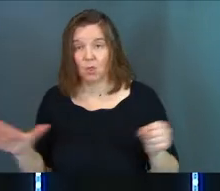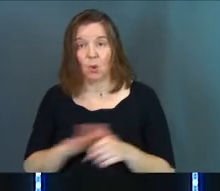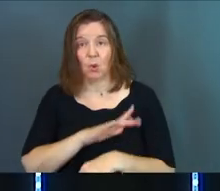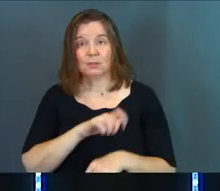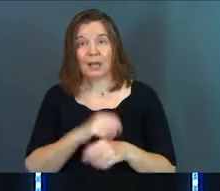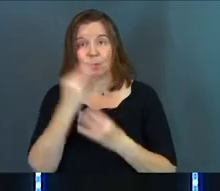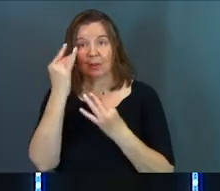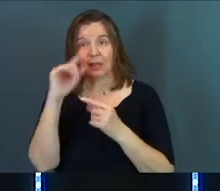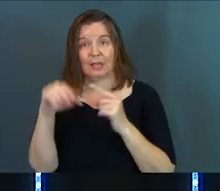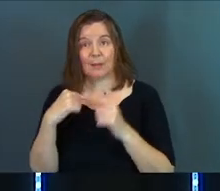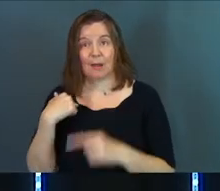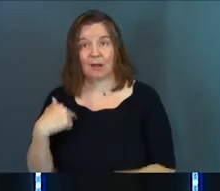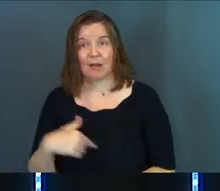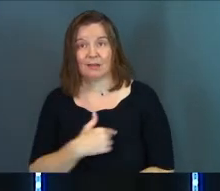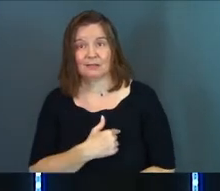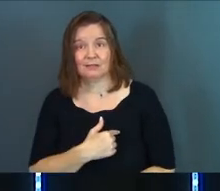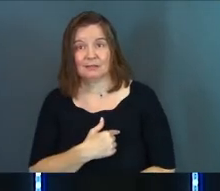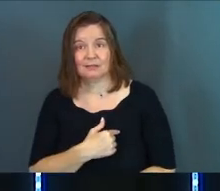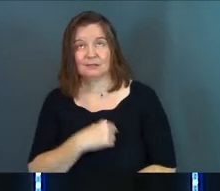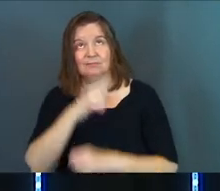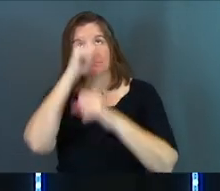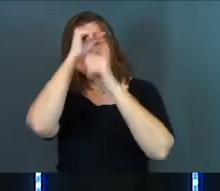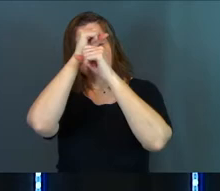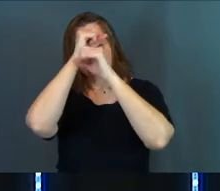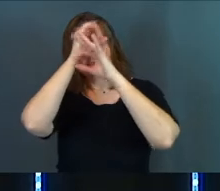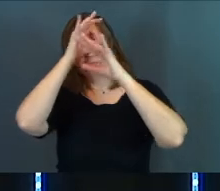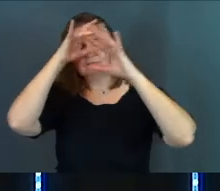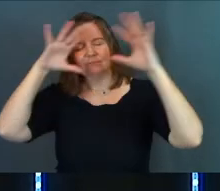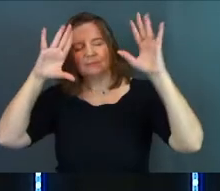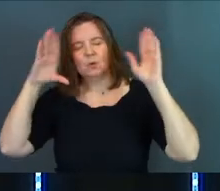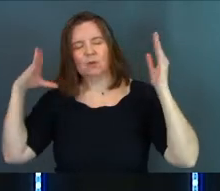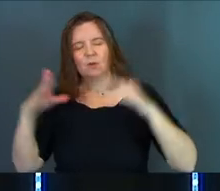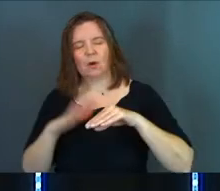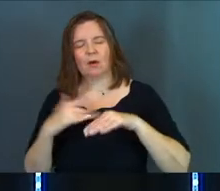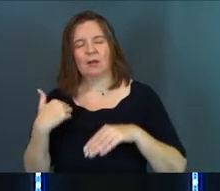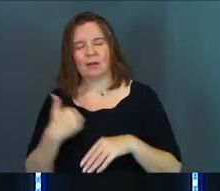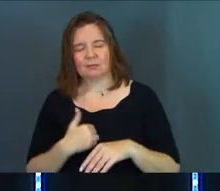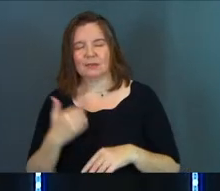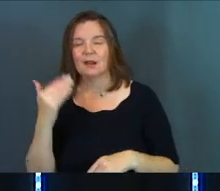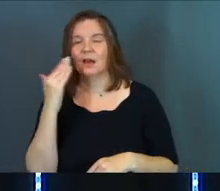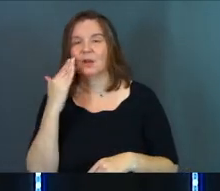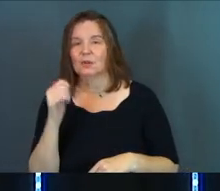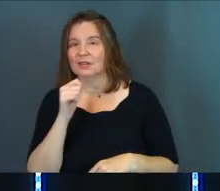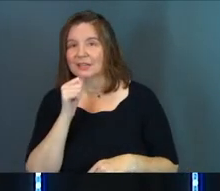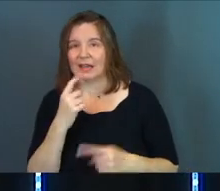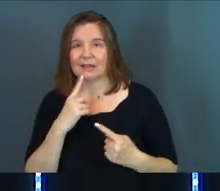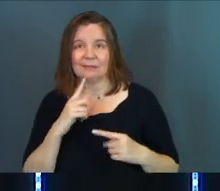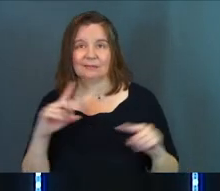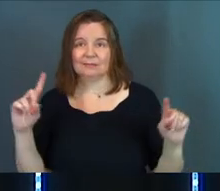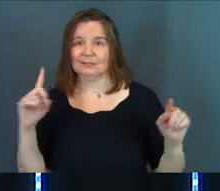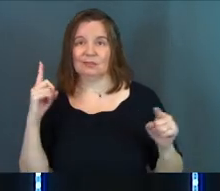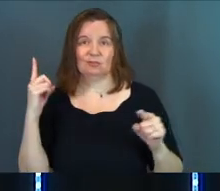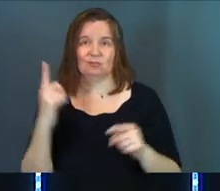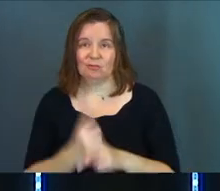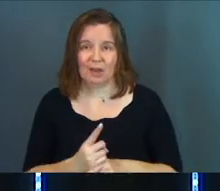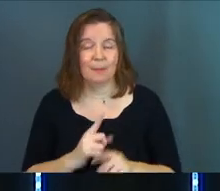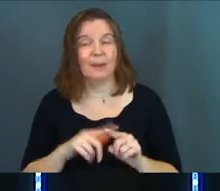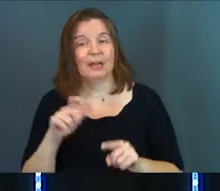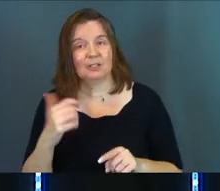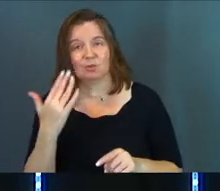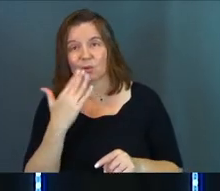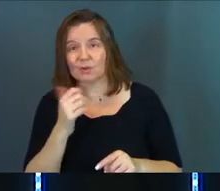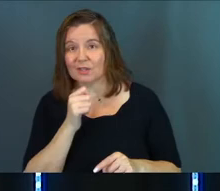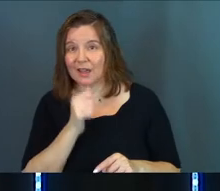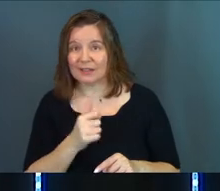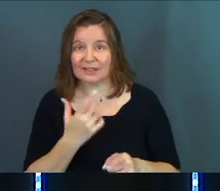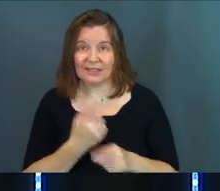time, He was thinking about us. The whole time, He was focused on us. He said, I know that you're not going to get this right. But I need you to know you're